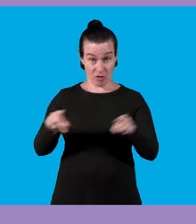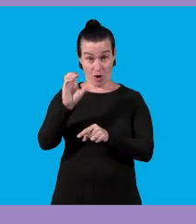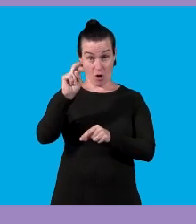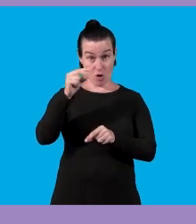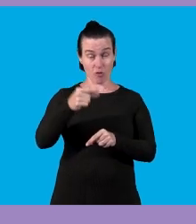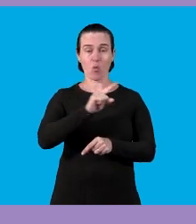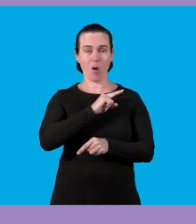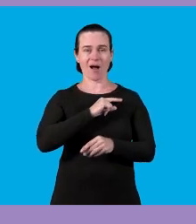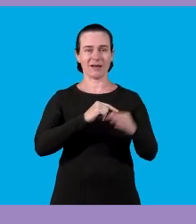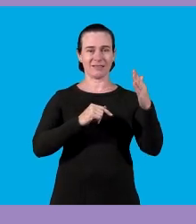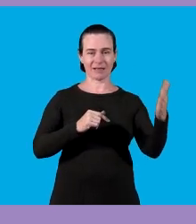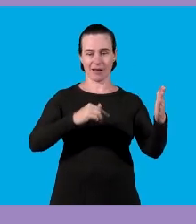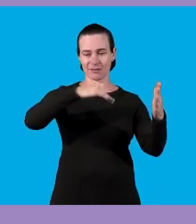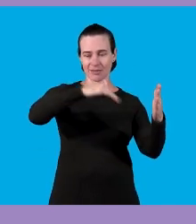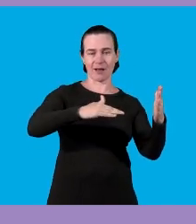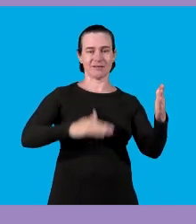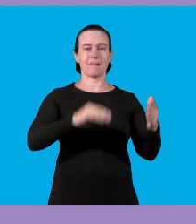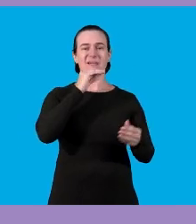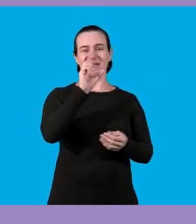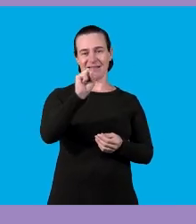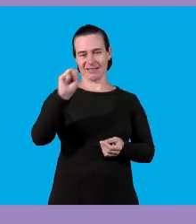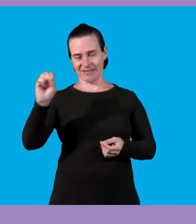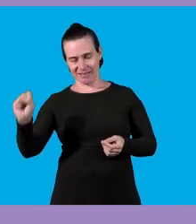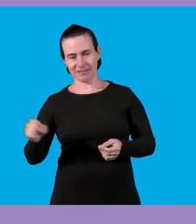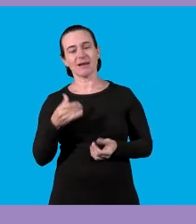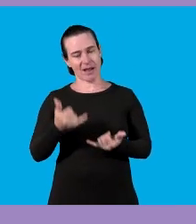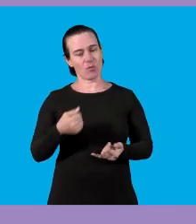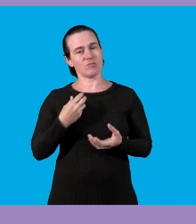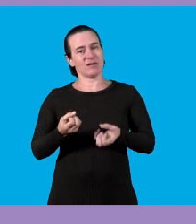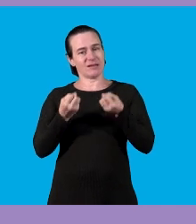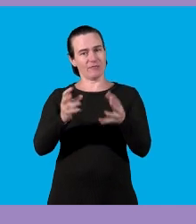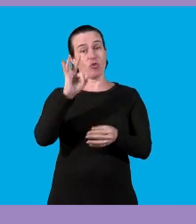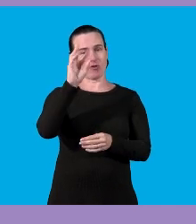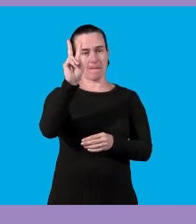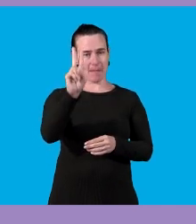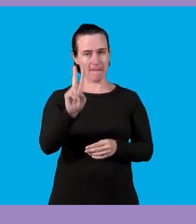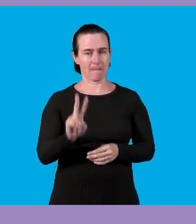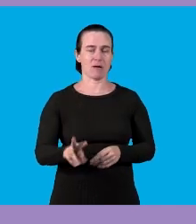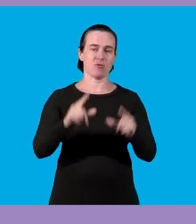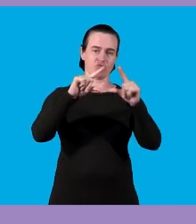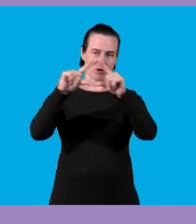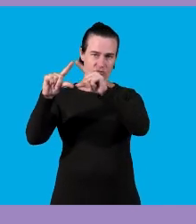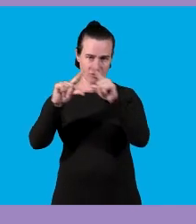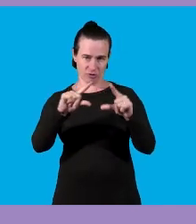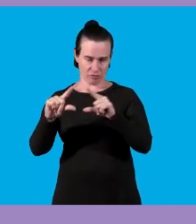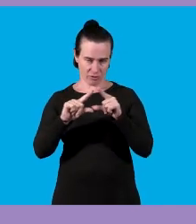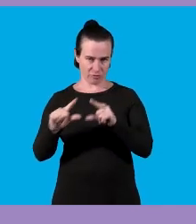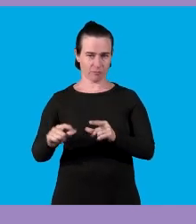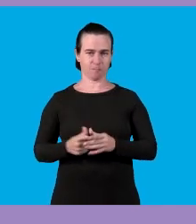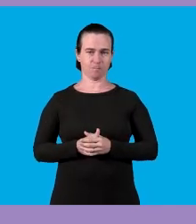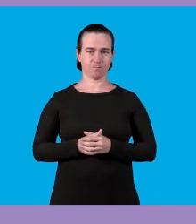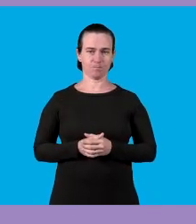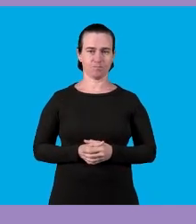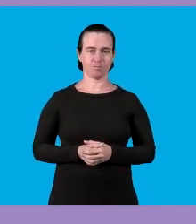equal. So now we have established 3 pairs of triangles that are congruent in that diagram